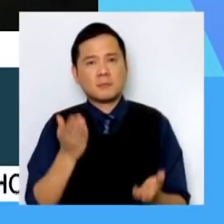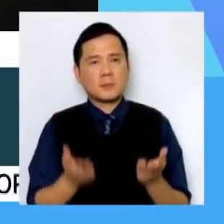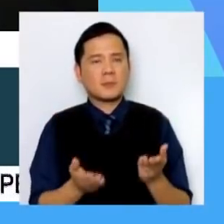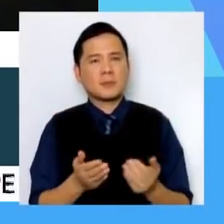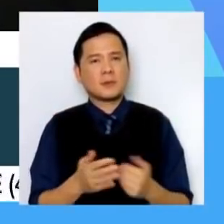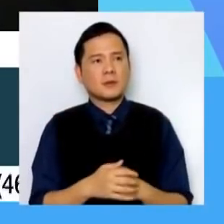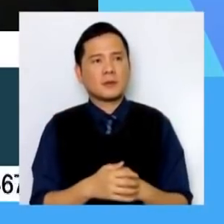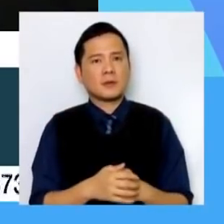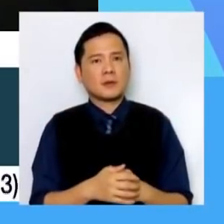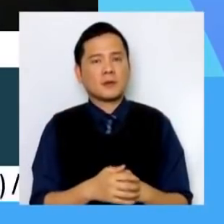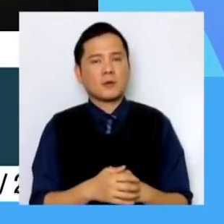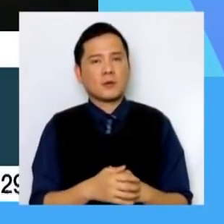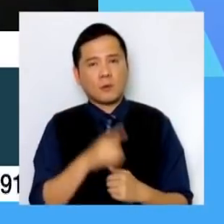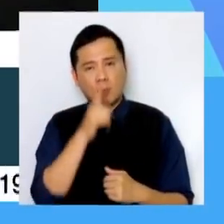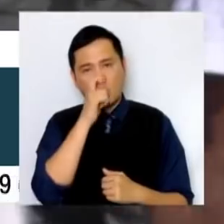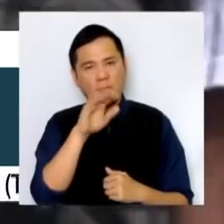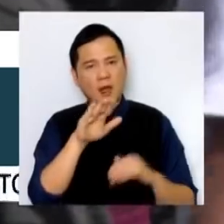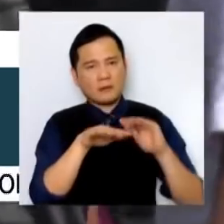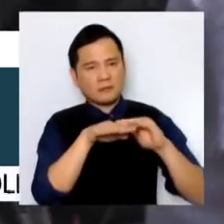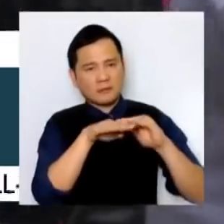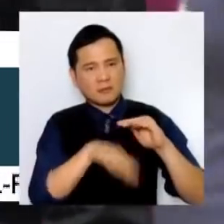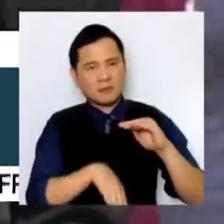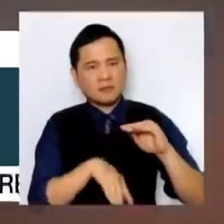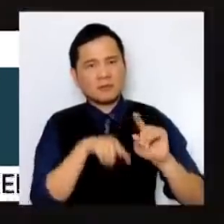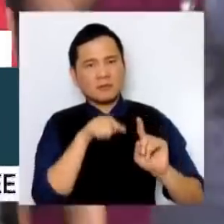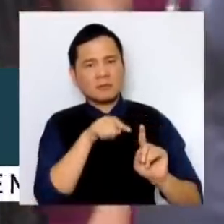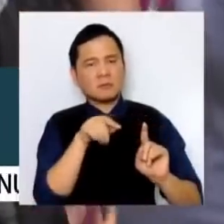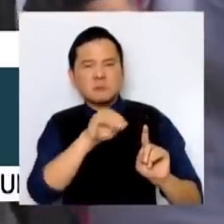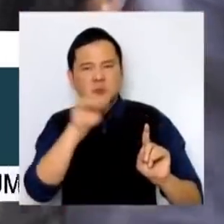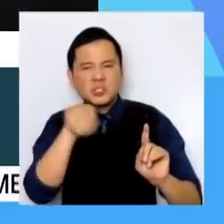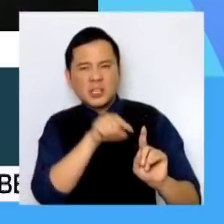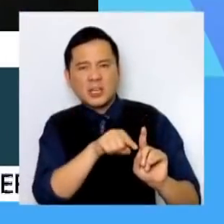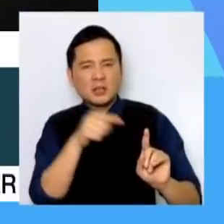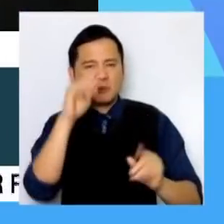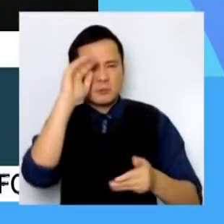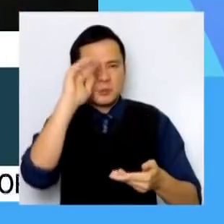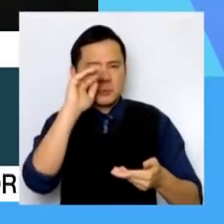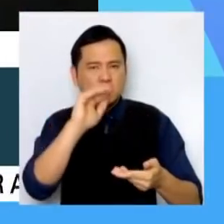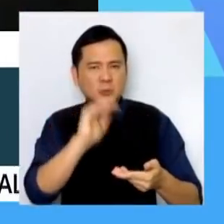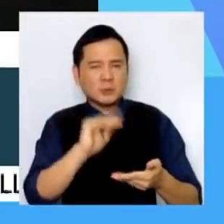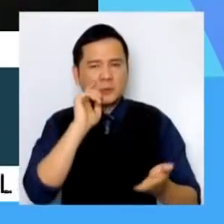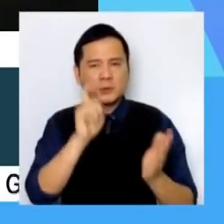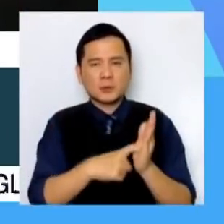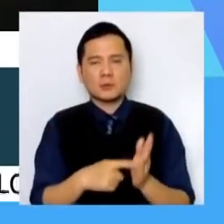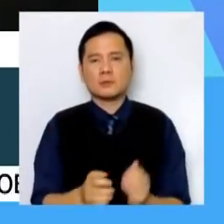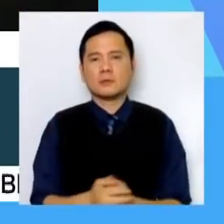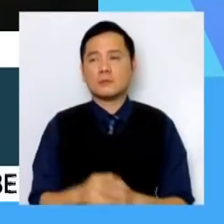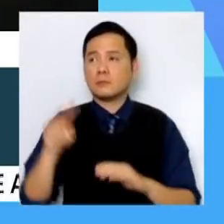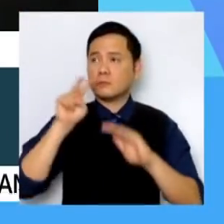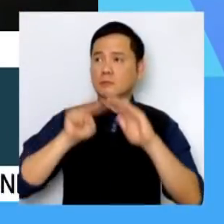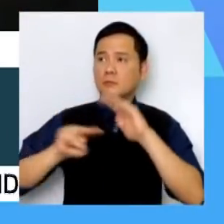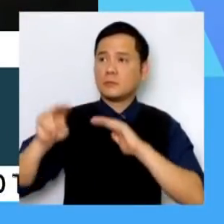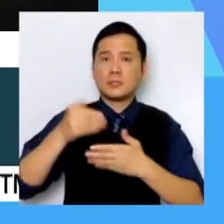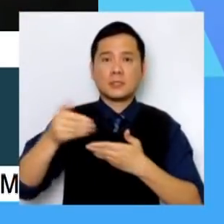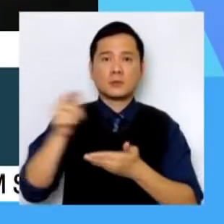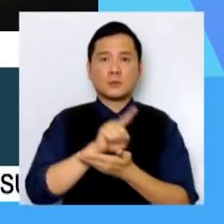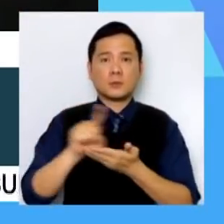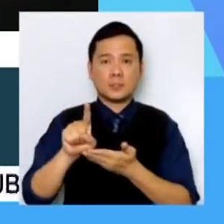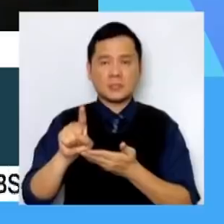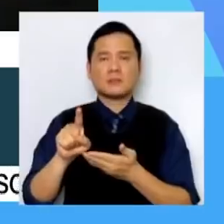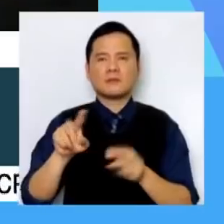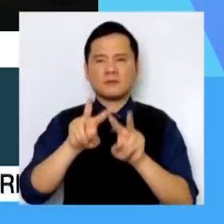So ibig sabihin, nag-peak na rin sila. We're projecting by next week, by Valentine's, nasa less